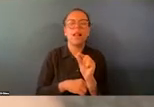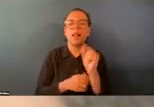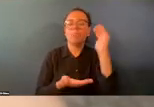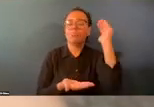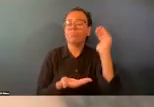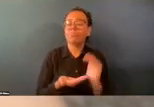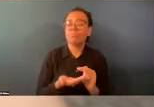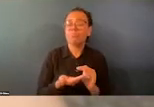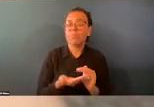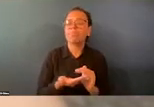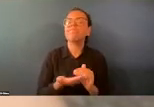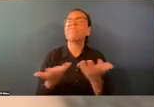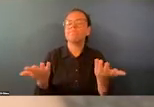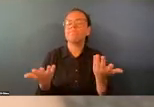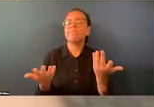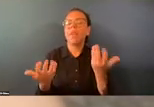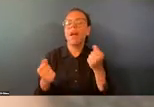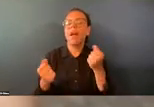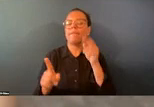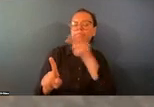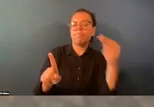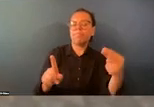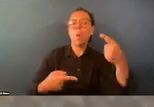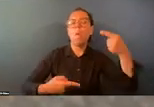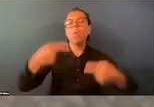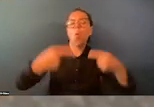underrepresented at the policy level.